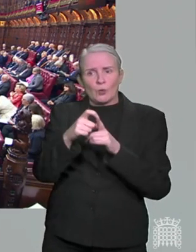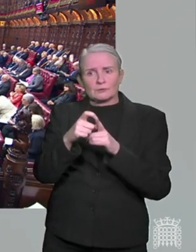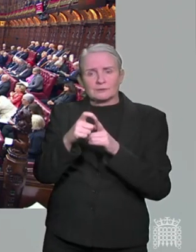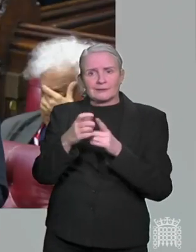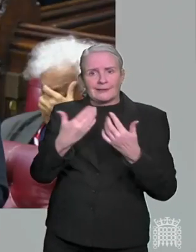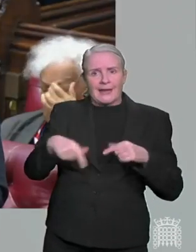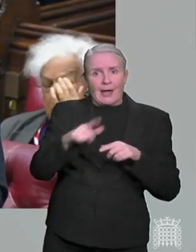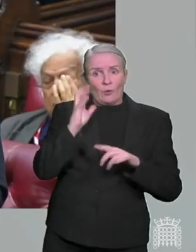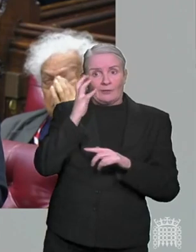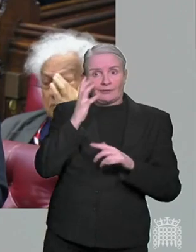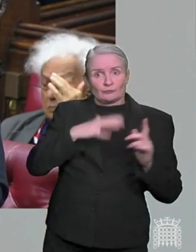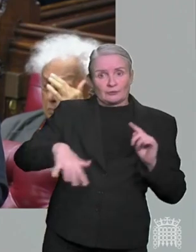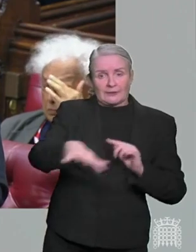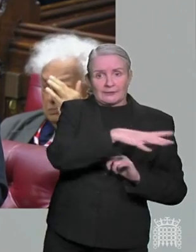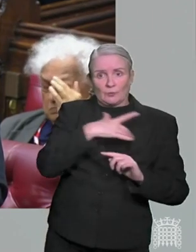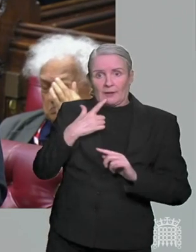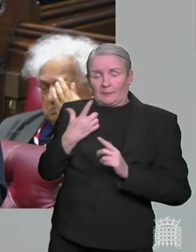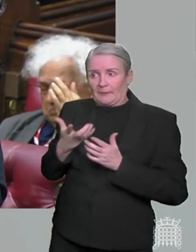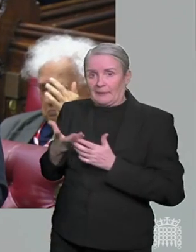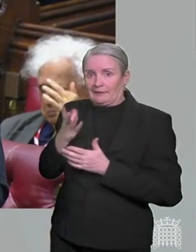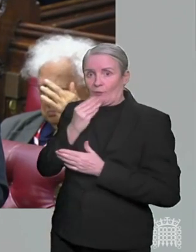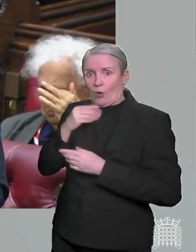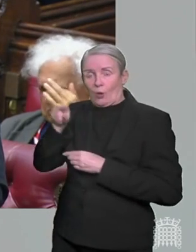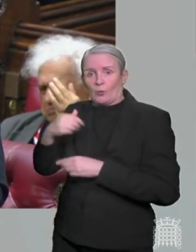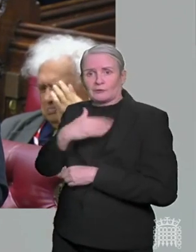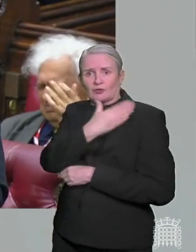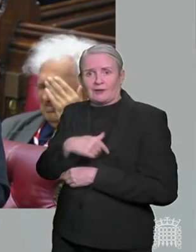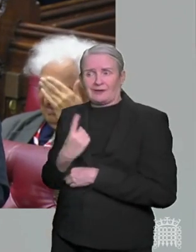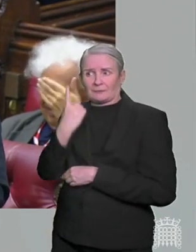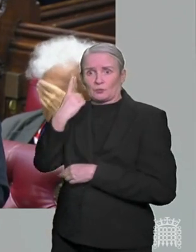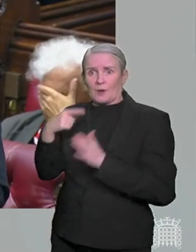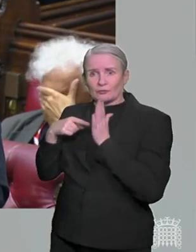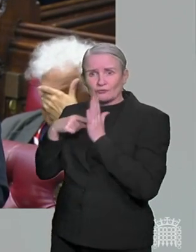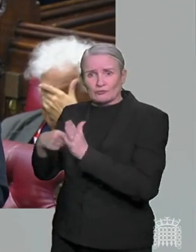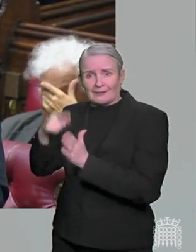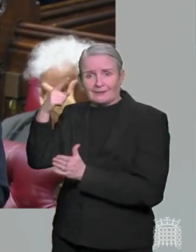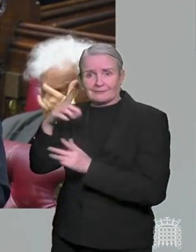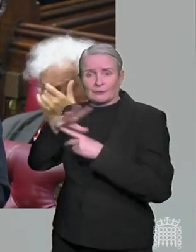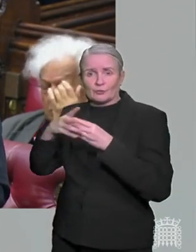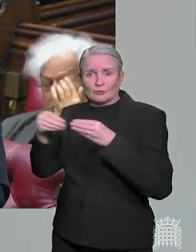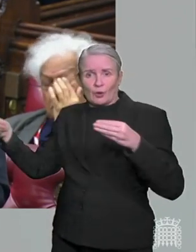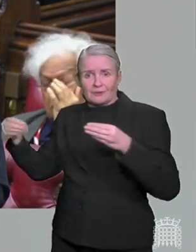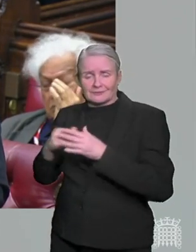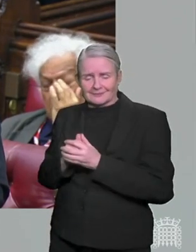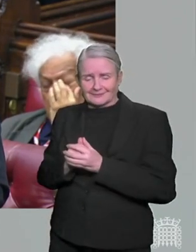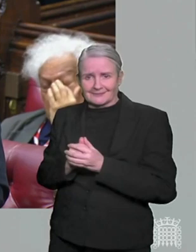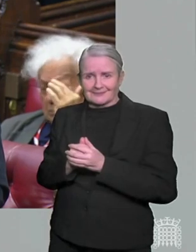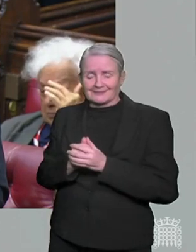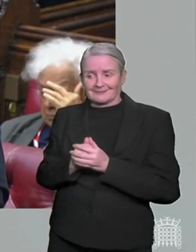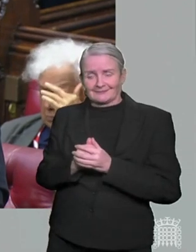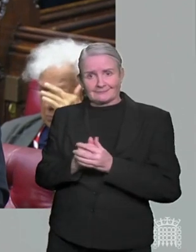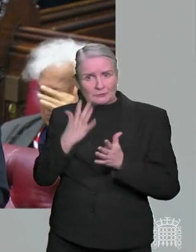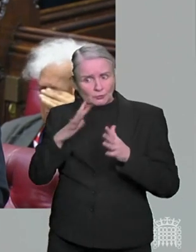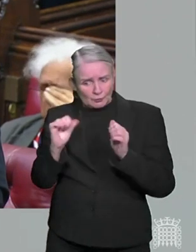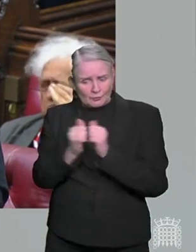more than $1 trillion? Does he share the view of Parliament's Intelligence and Security Committee that it would be naive not to